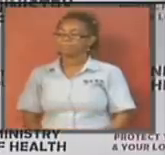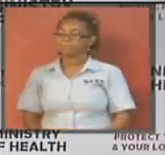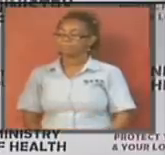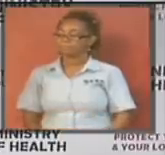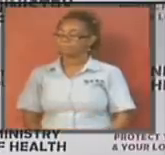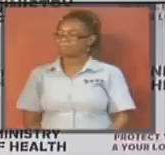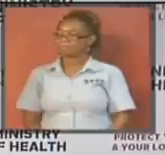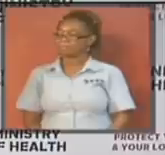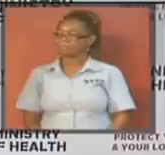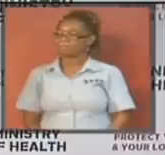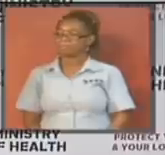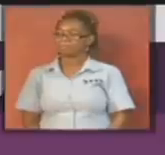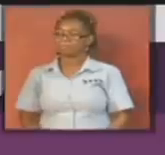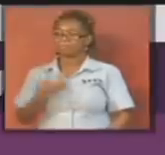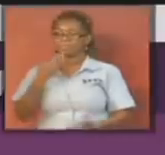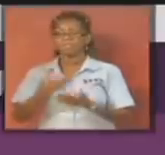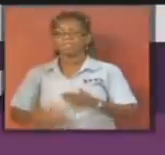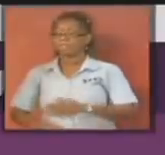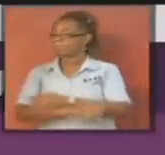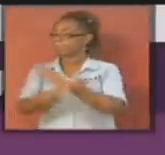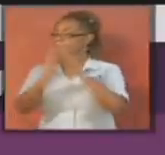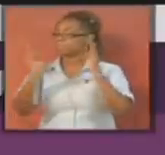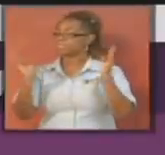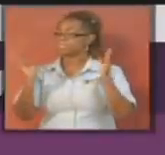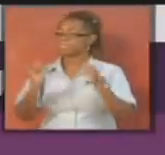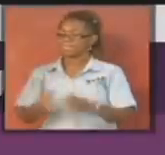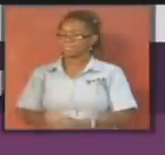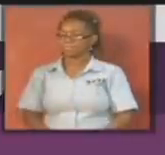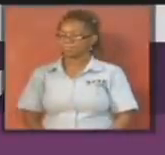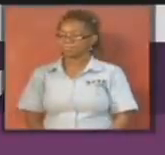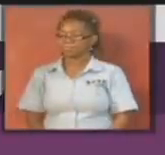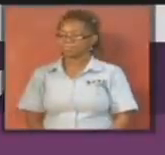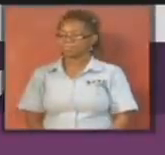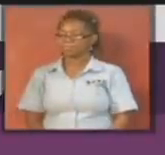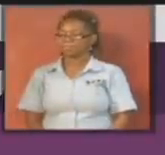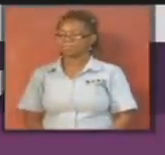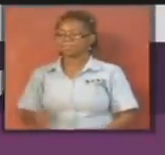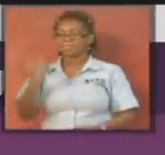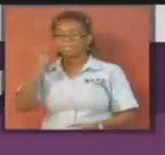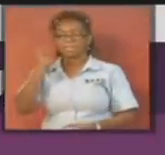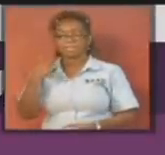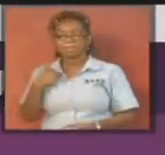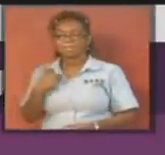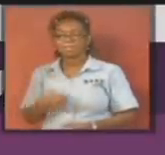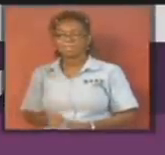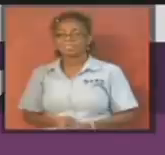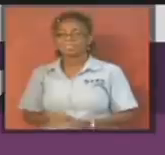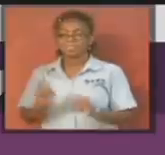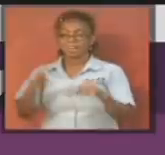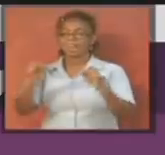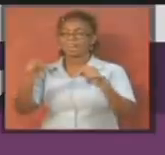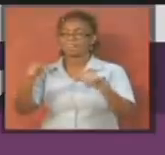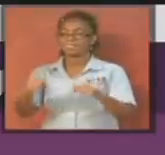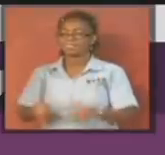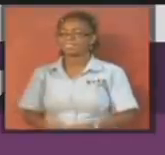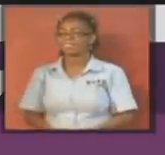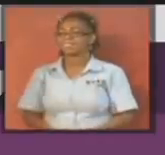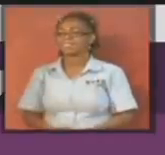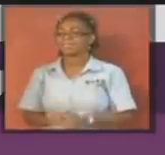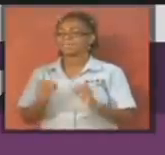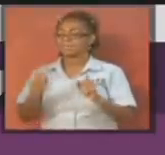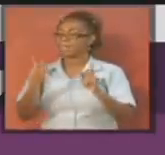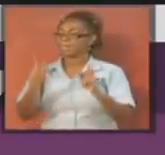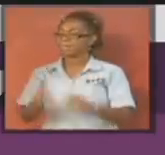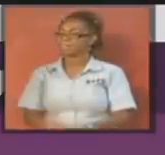Hi, good morning. Kim Bodram from The Express. I'm not sure I'm being heard. Yes, you are. Please ask your question. Thank you. Morning. The CMO might be the